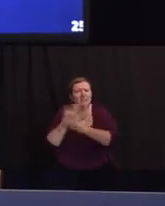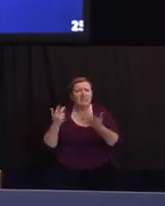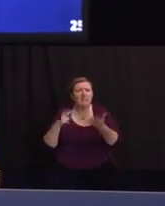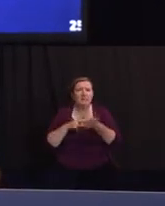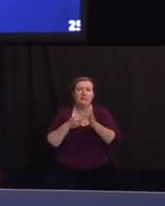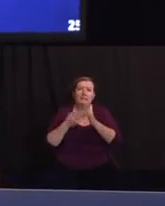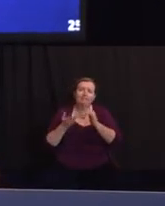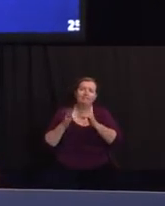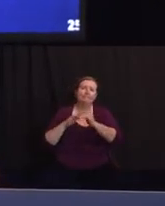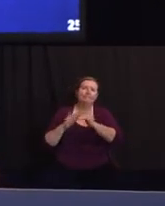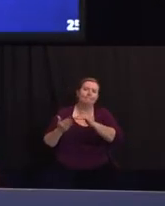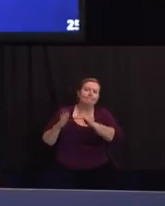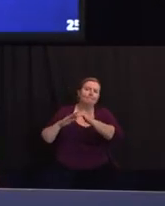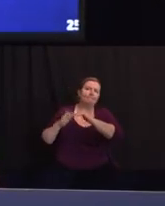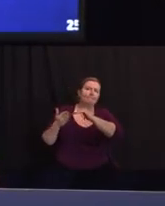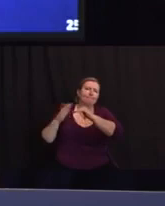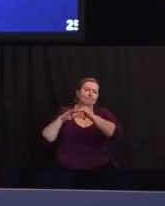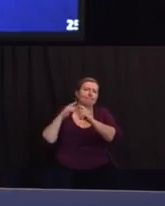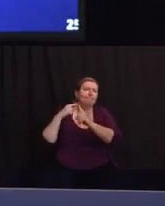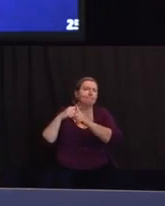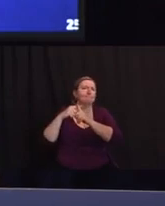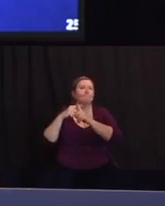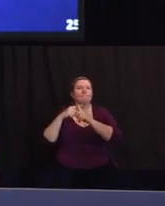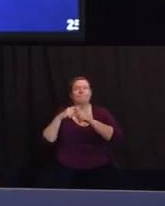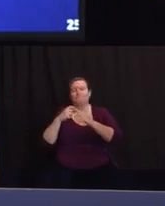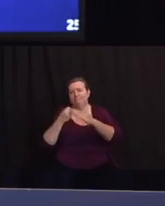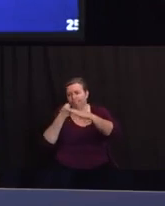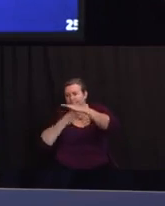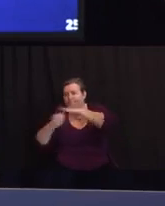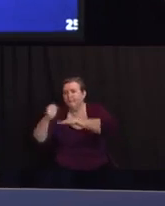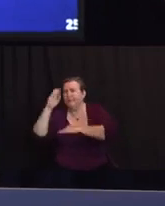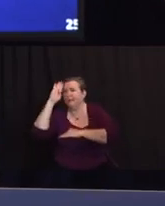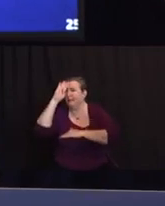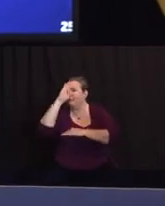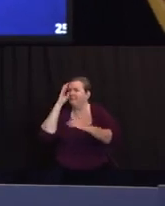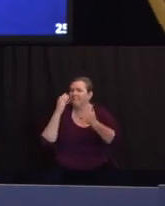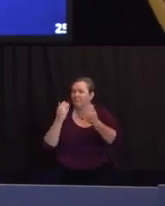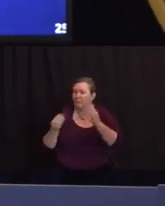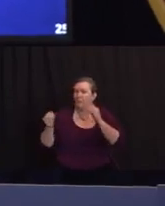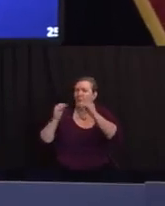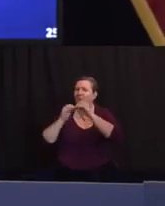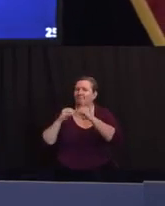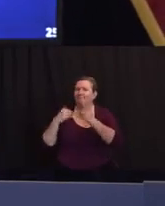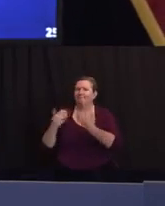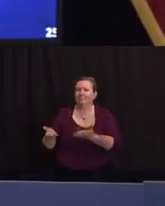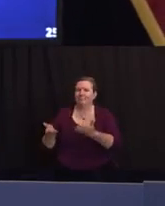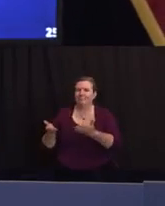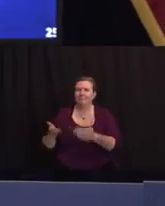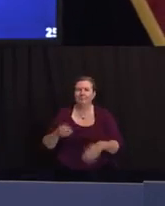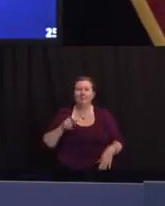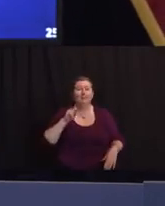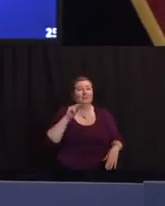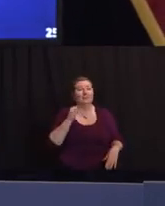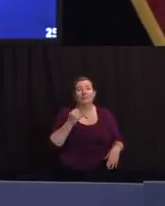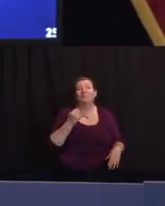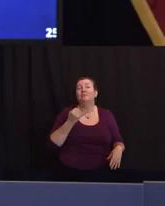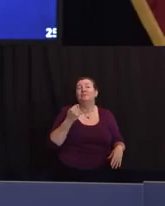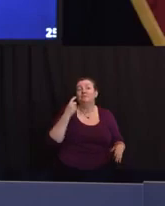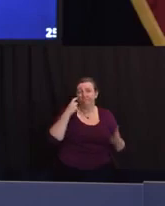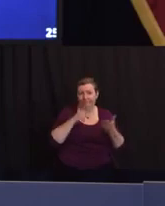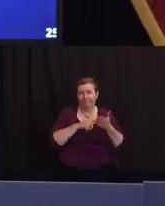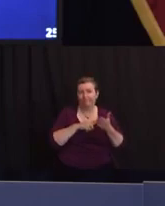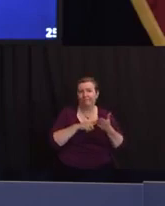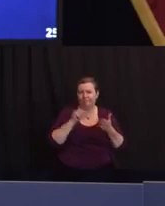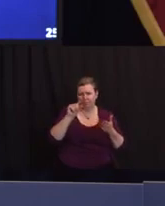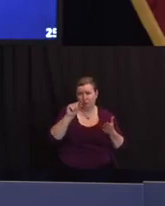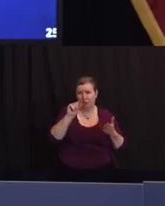and hospitalizations in our state. New Jersey has seen a 20% increase in unvaccinated patients in